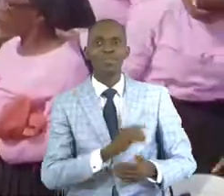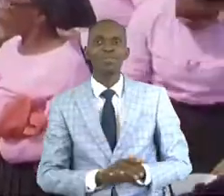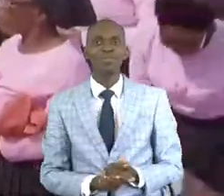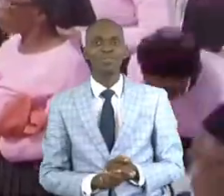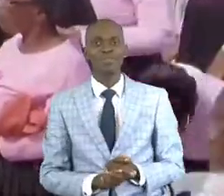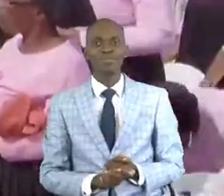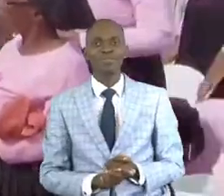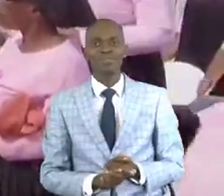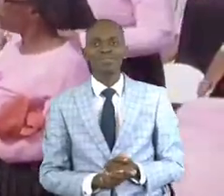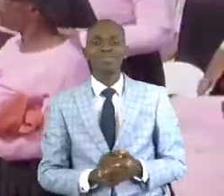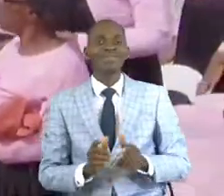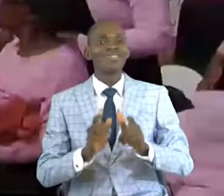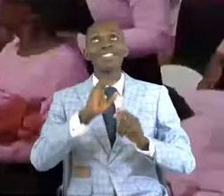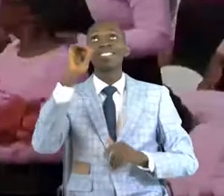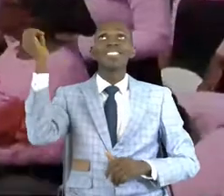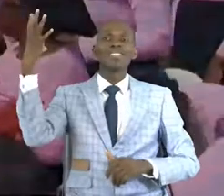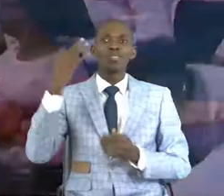Gracious morning to you.